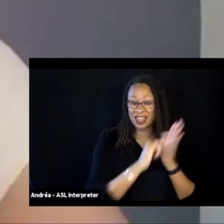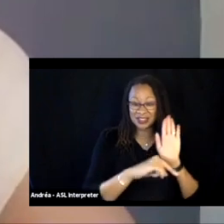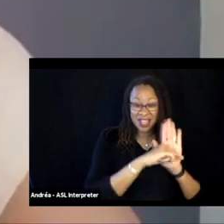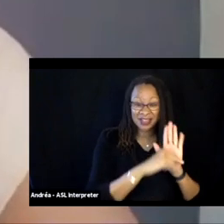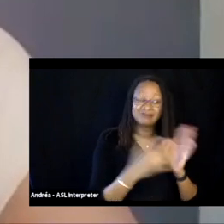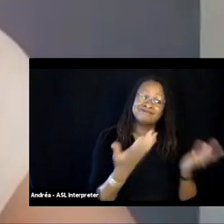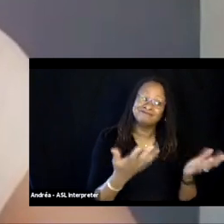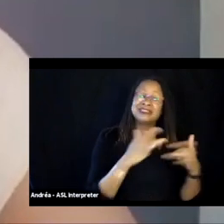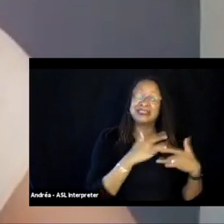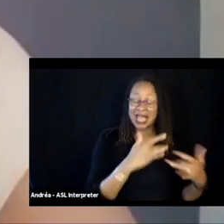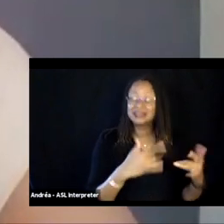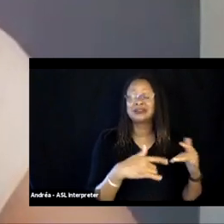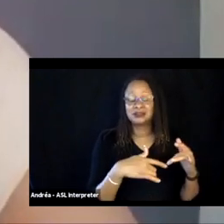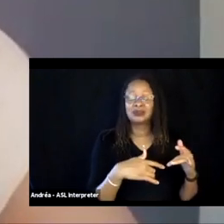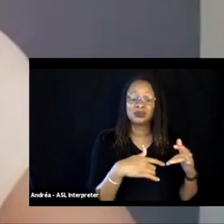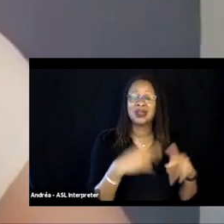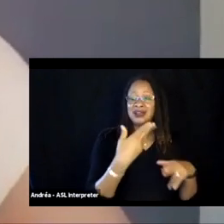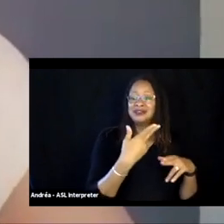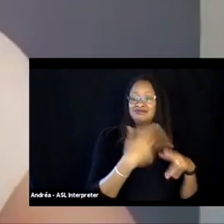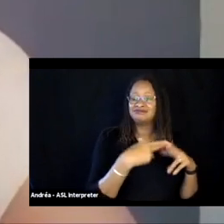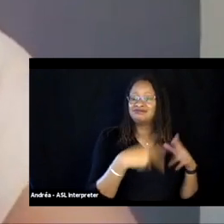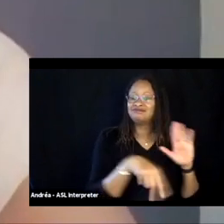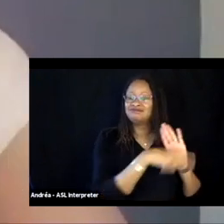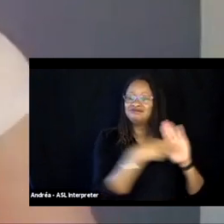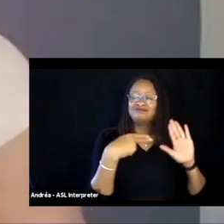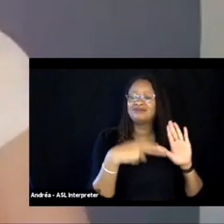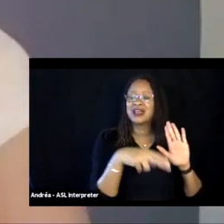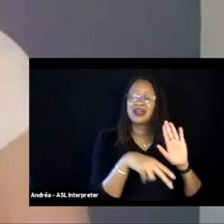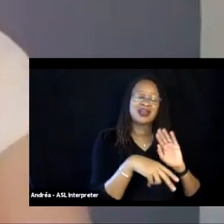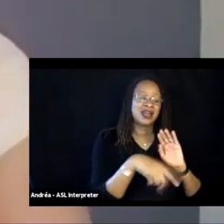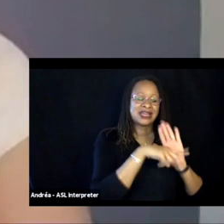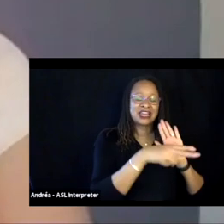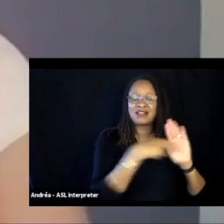actually plays into stereotypes of Black people as